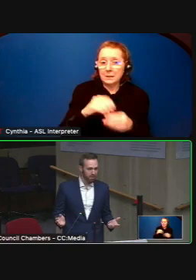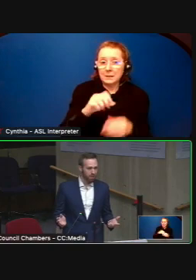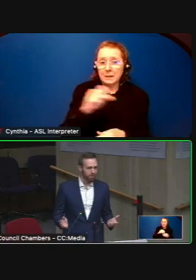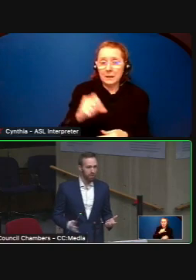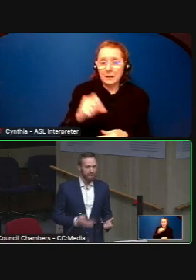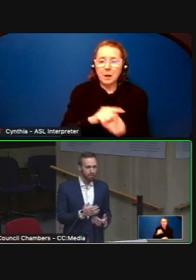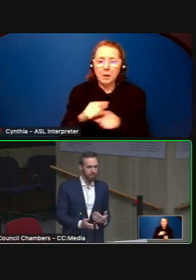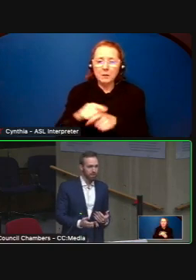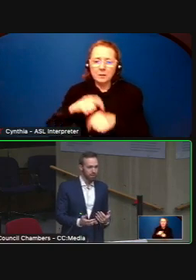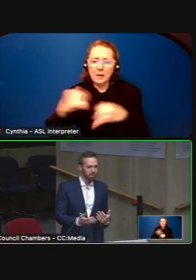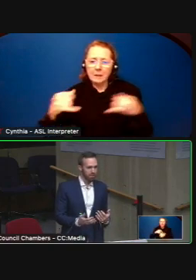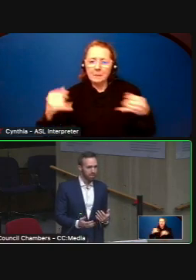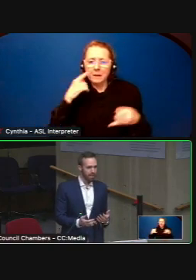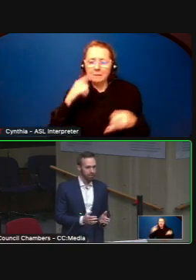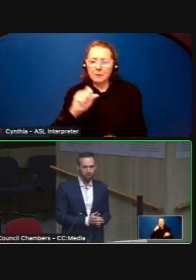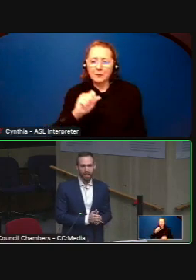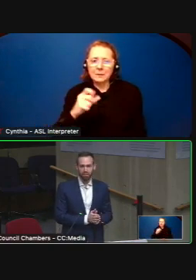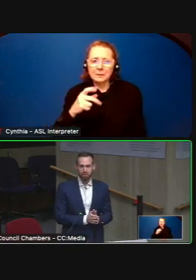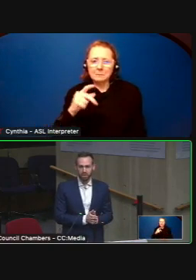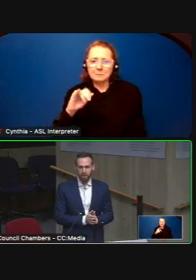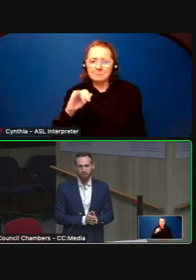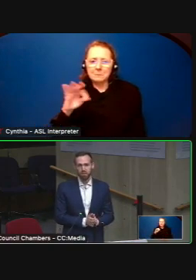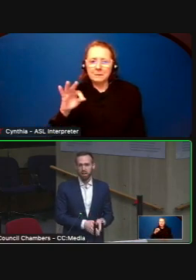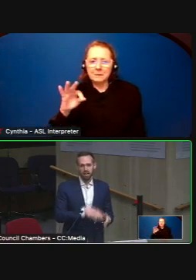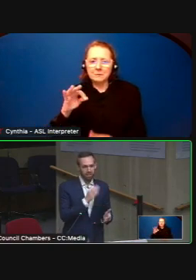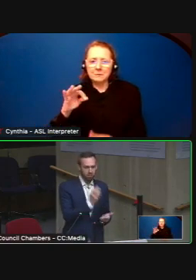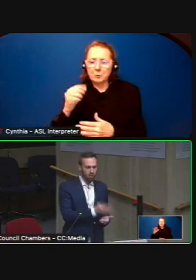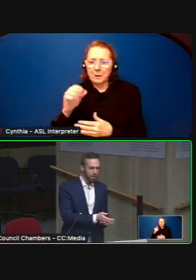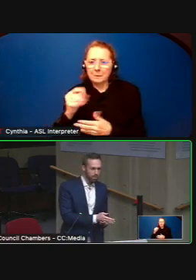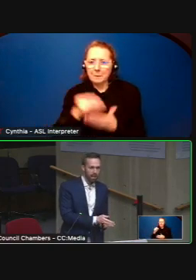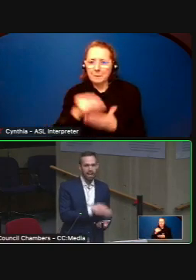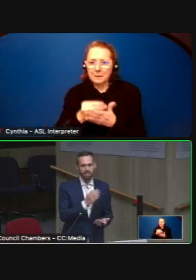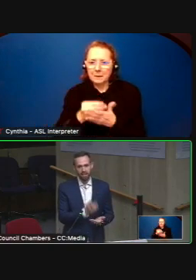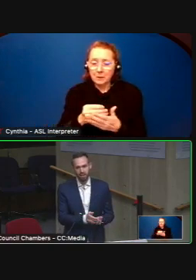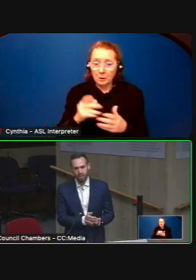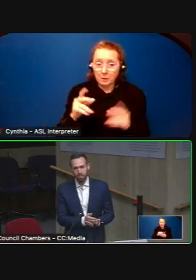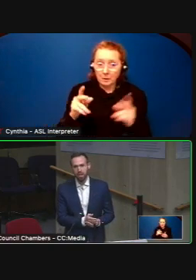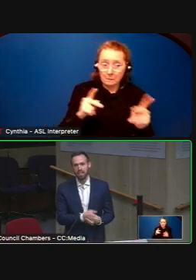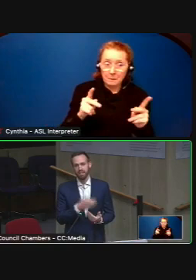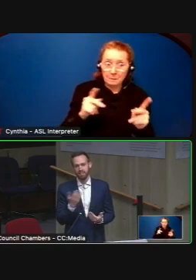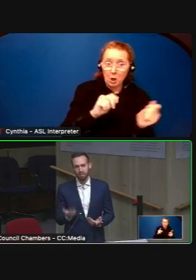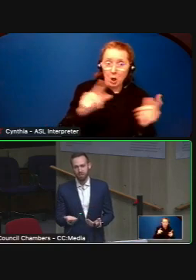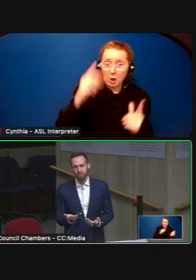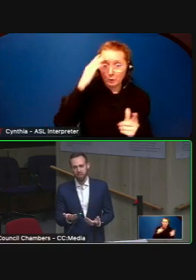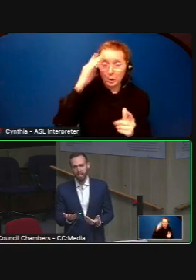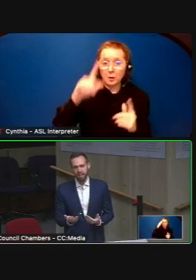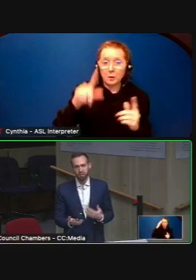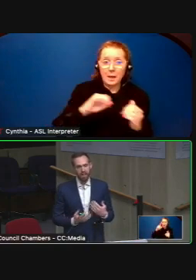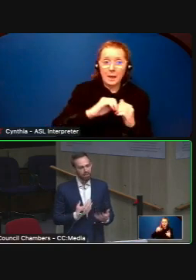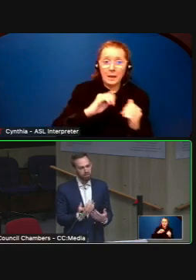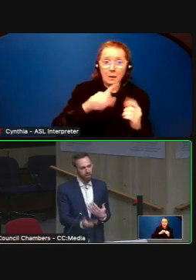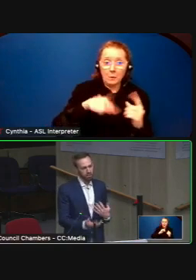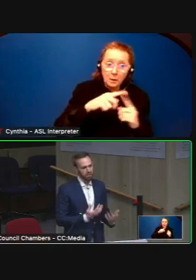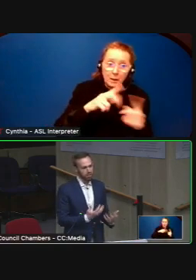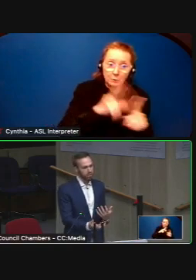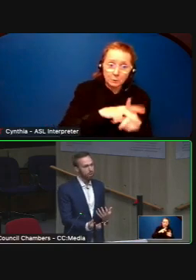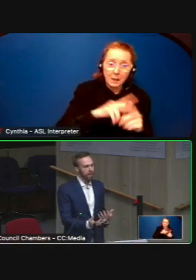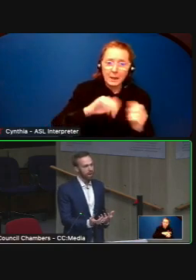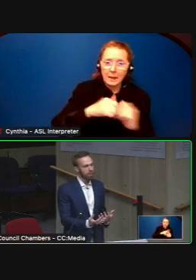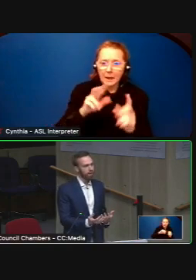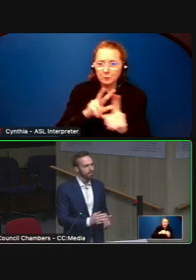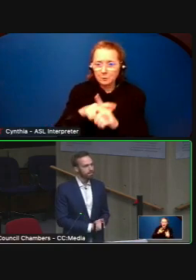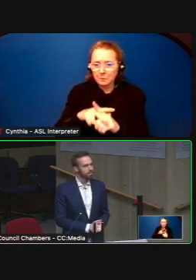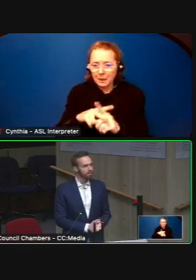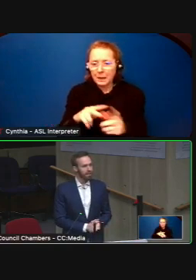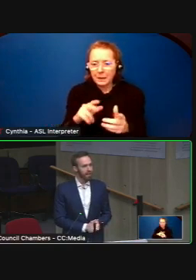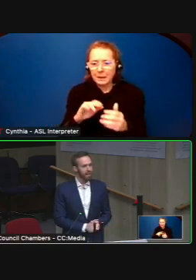And so if you're a neighborhood association, making sure everyone knows this is when you apply, this is how you get the money, this is how much you can get. So that information is going out